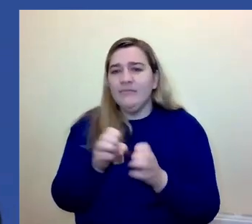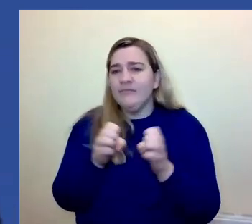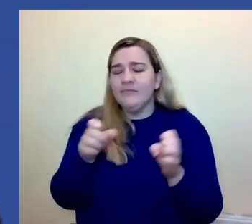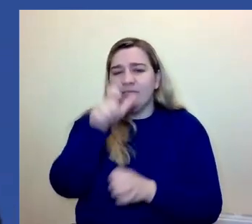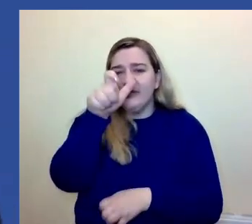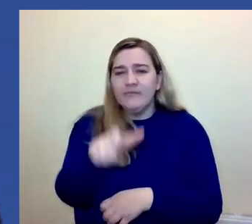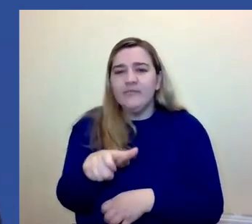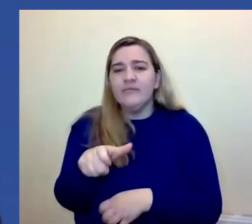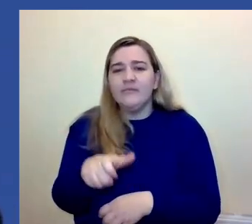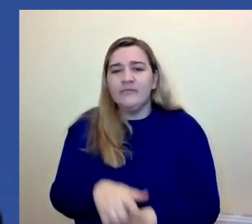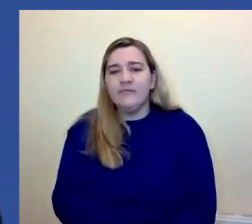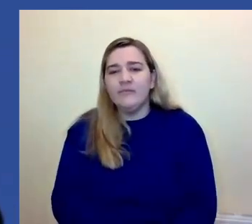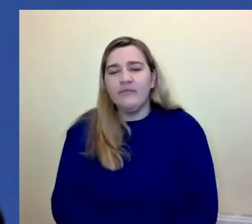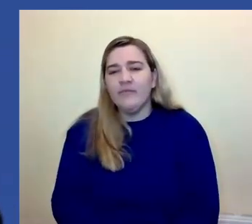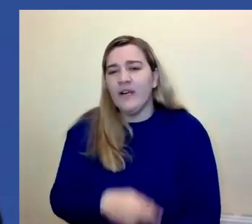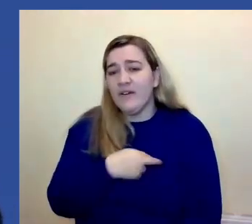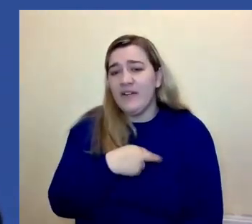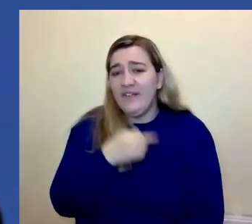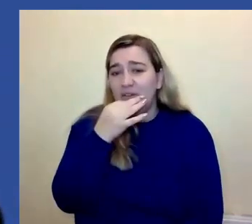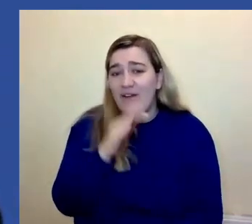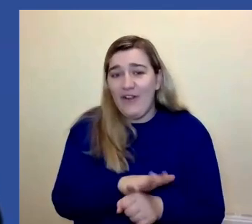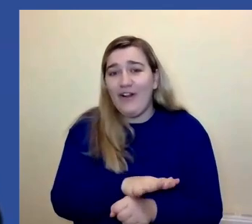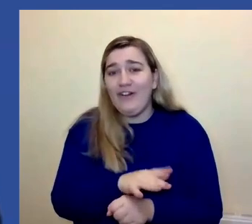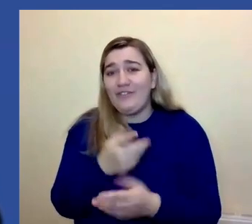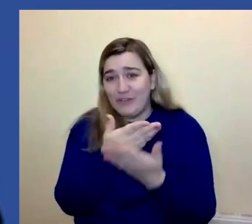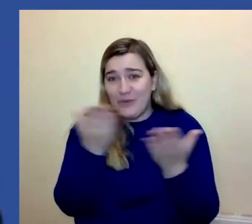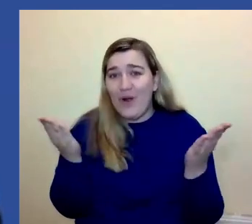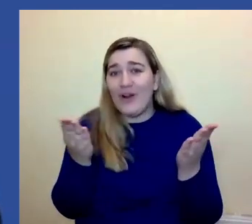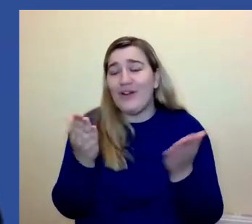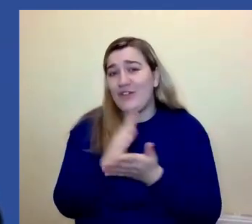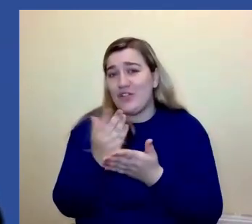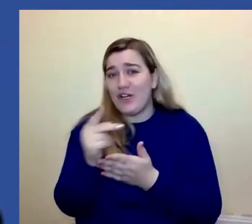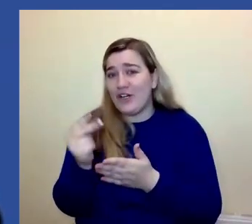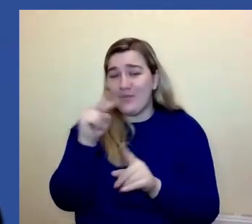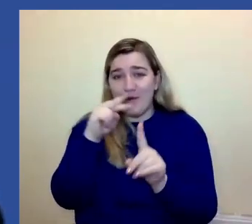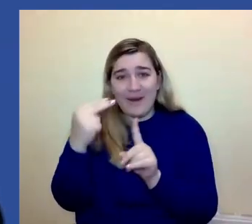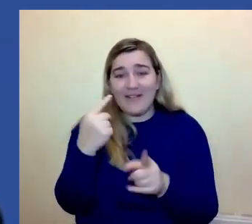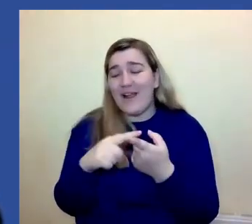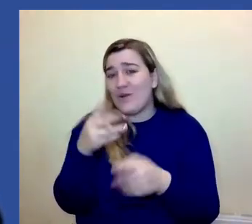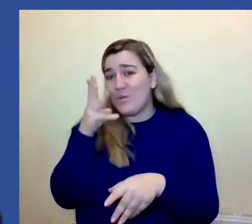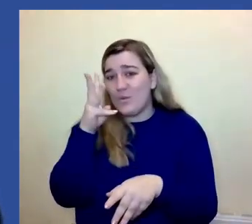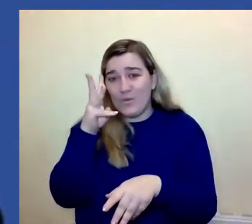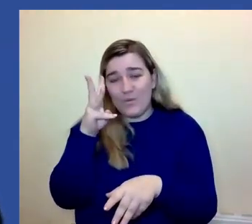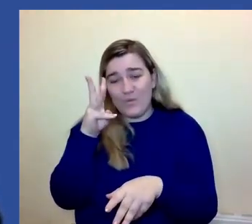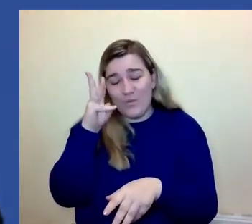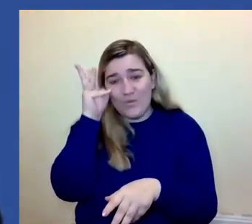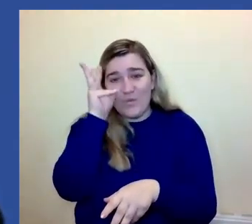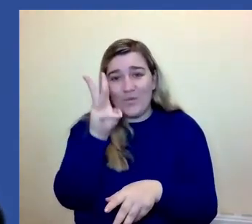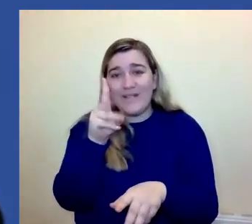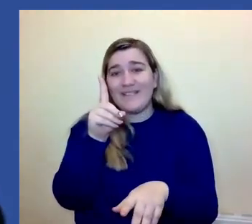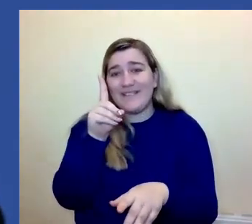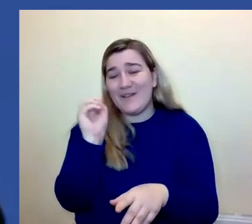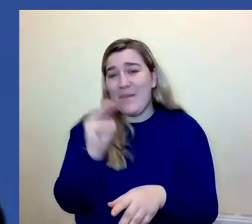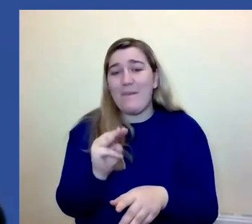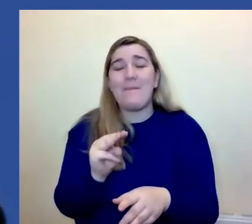being. So I'm really, really grateful to you all for sharing your insight and your wisdom with us today, and for all of the support you've